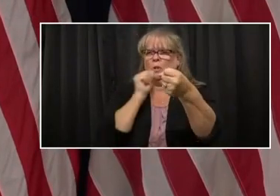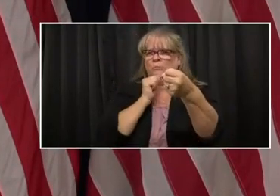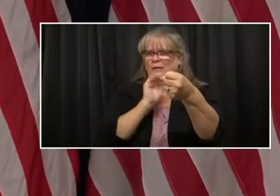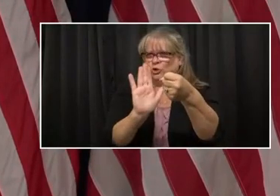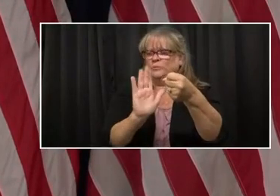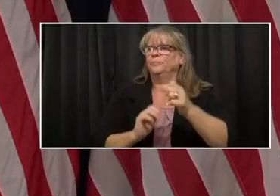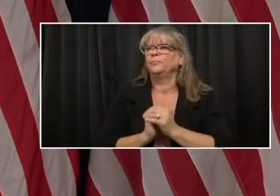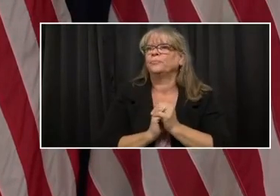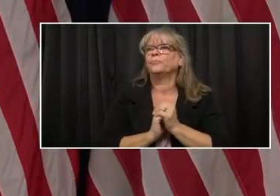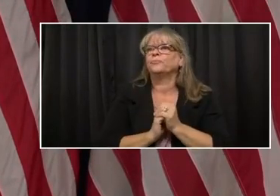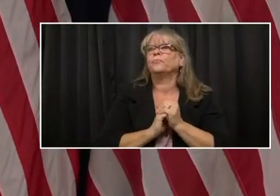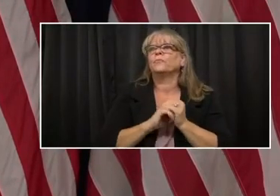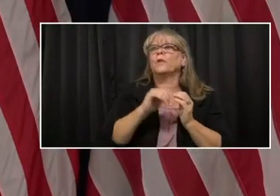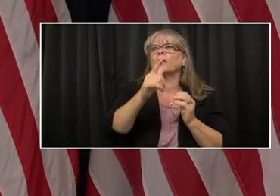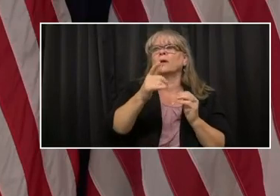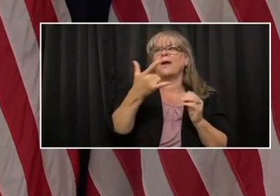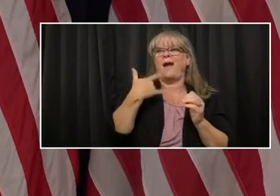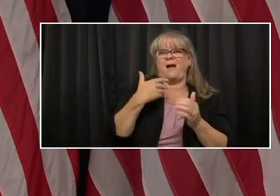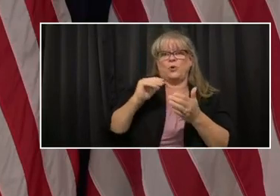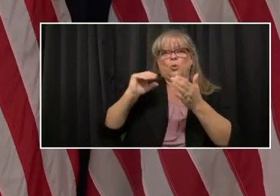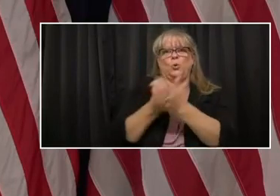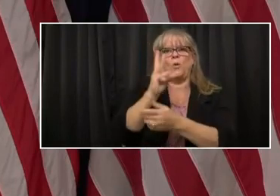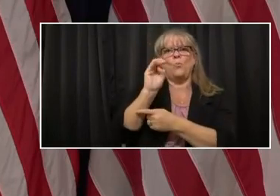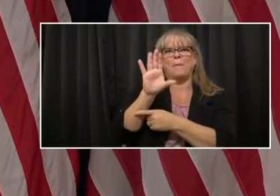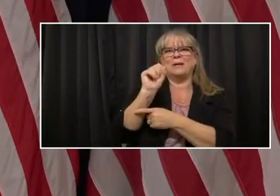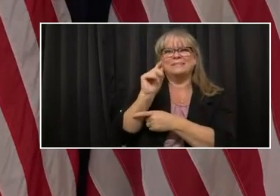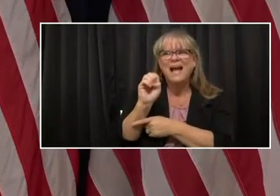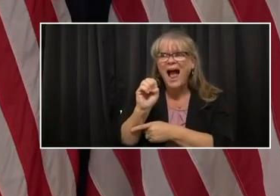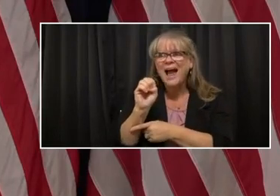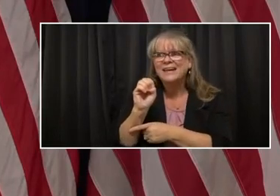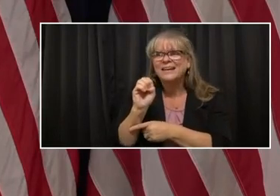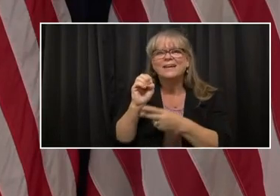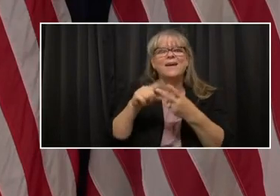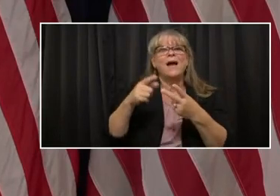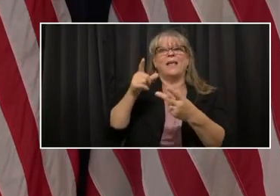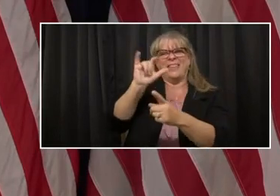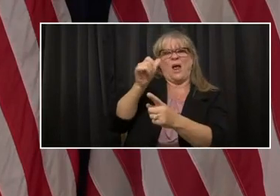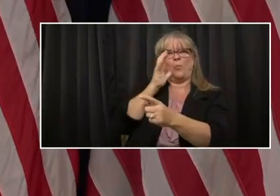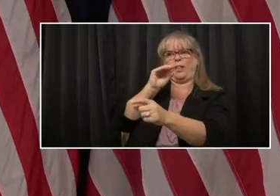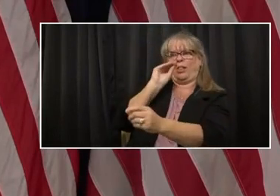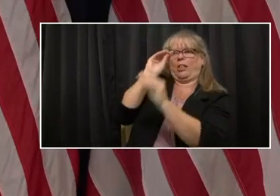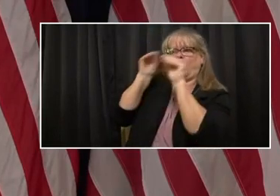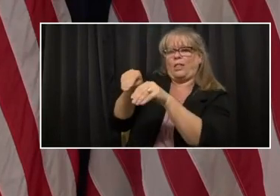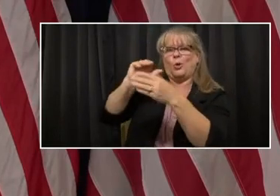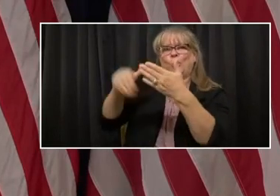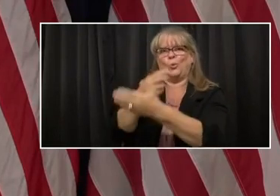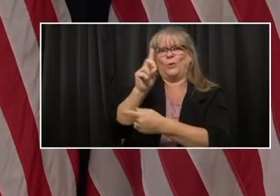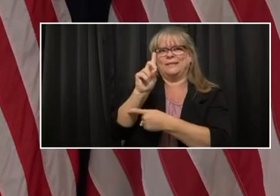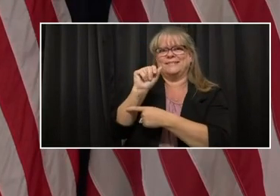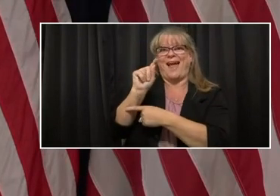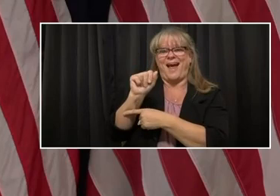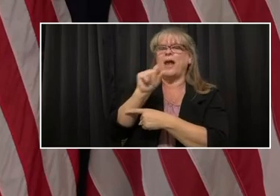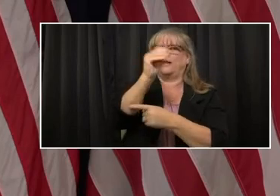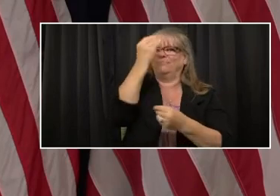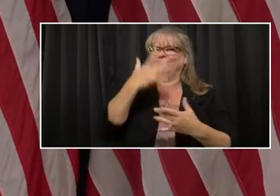a new website, new ways to look at all the COVID Colorado data. Dr. Rachel Herlihy, our